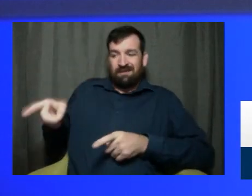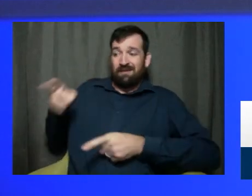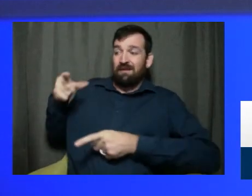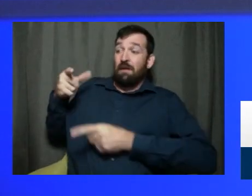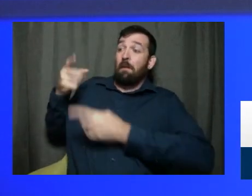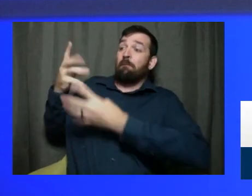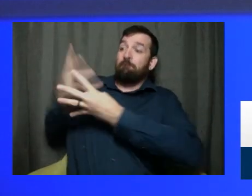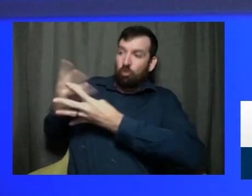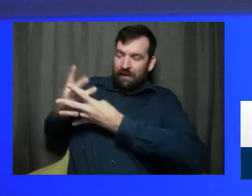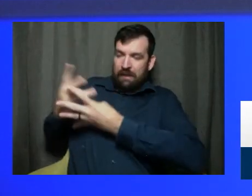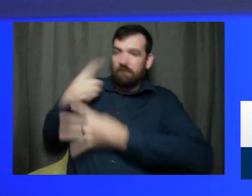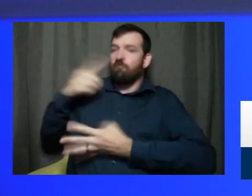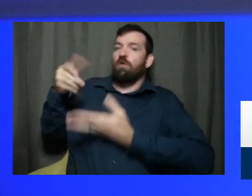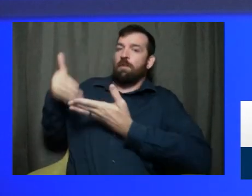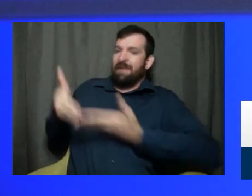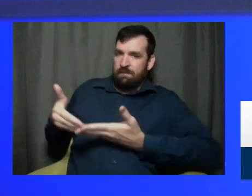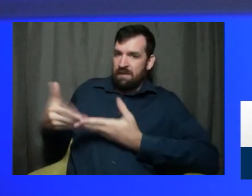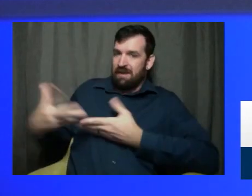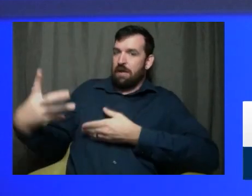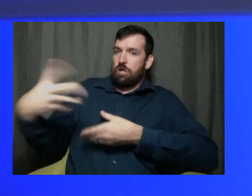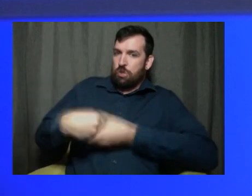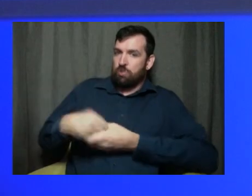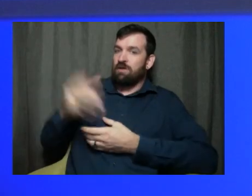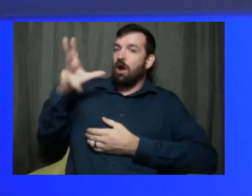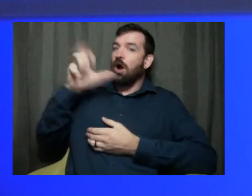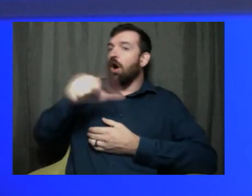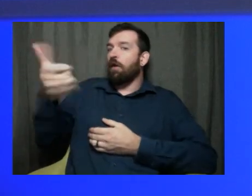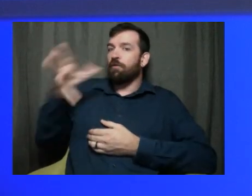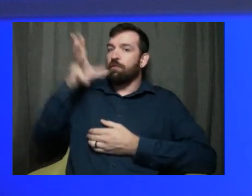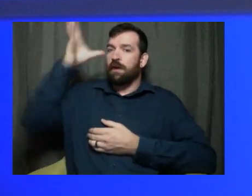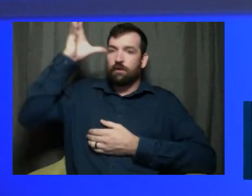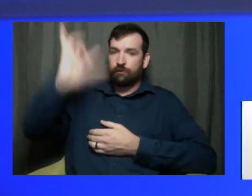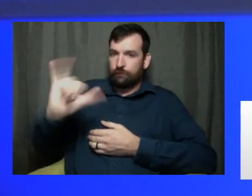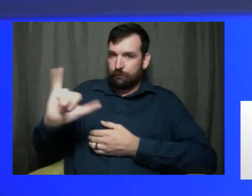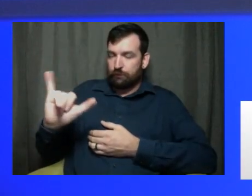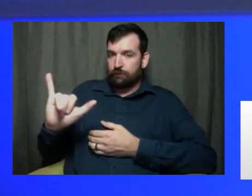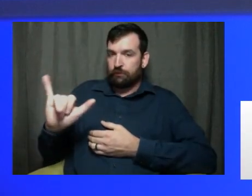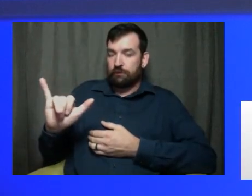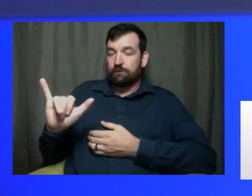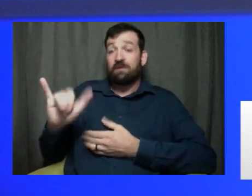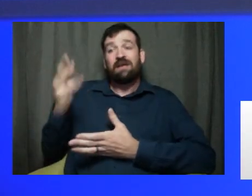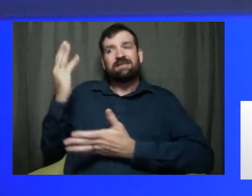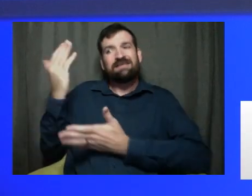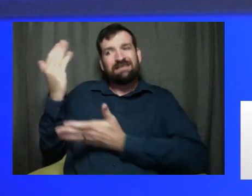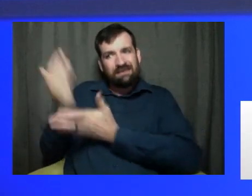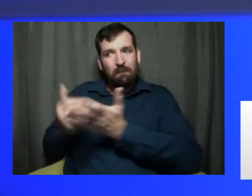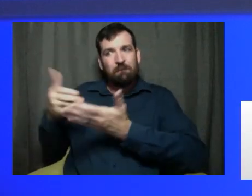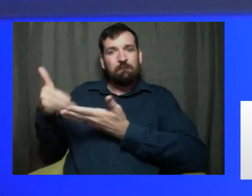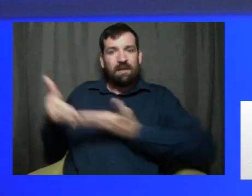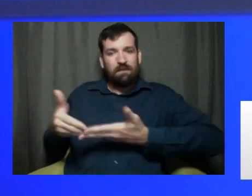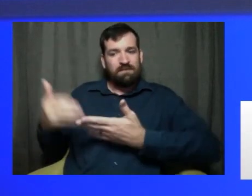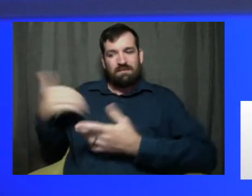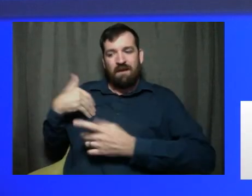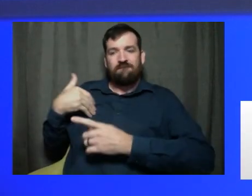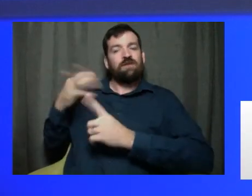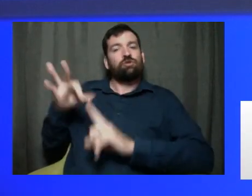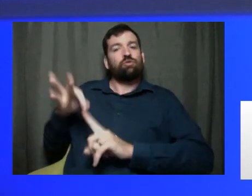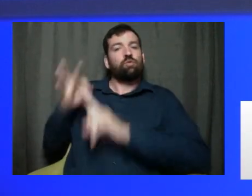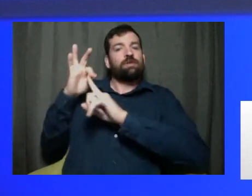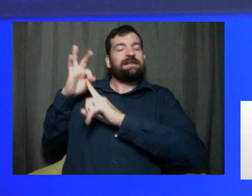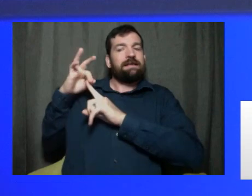the other parent as well. And sometimes babies have new mutations that their parents didn't have, and so it's still very important that the